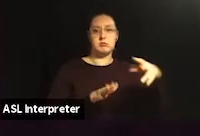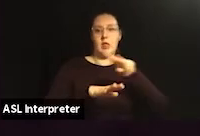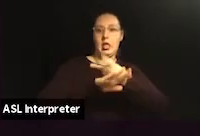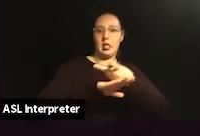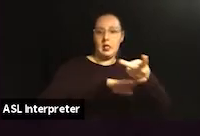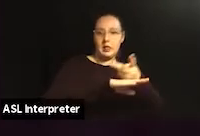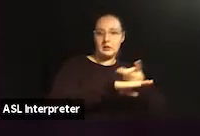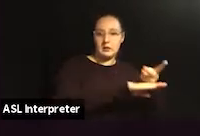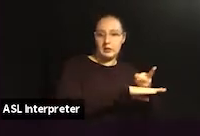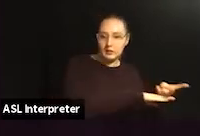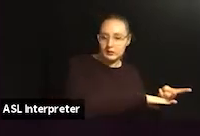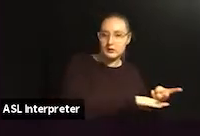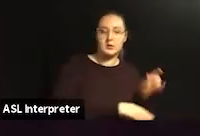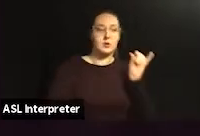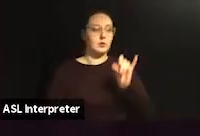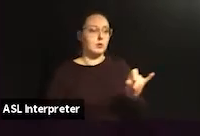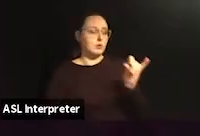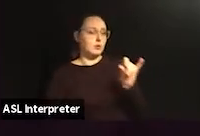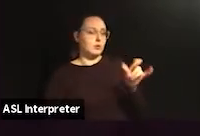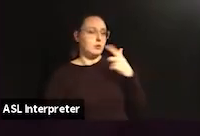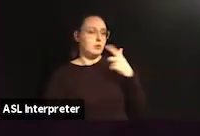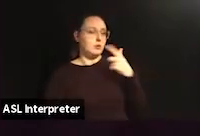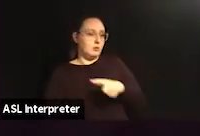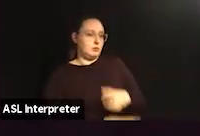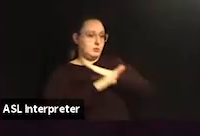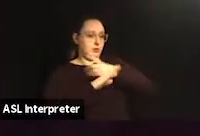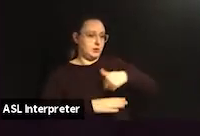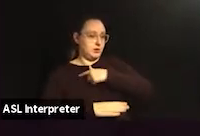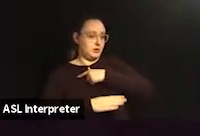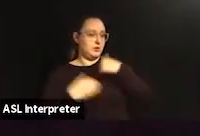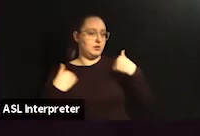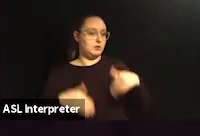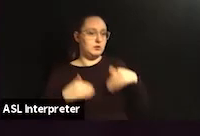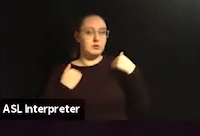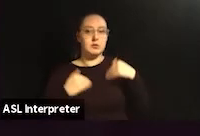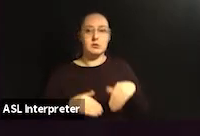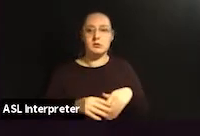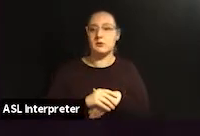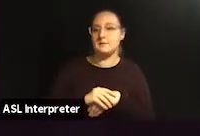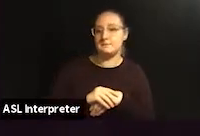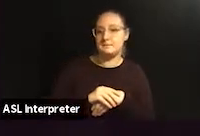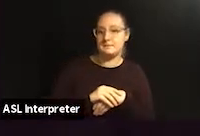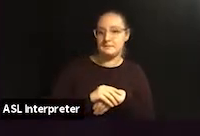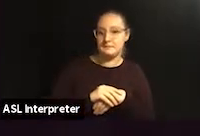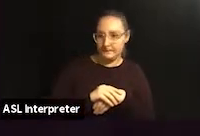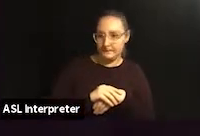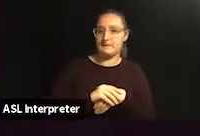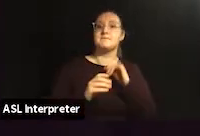Israel saw the great work that the Lord did against the Egyptians. So the people feared the Lord and